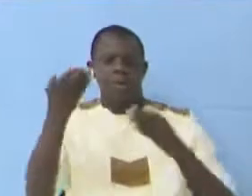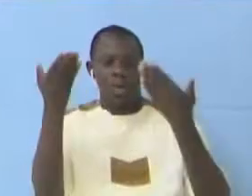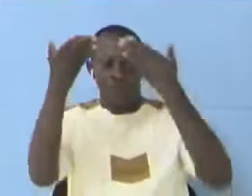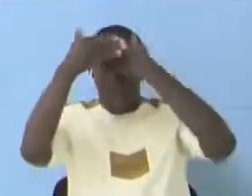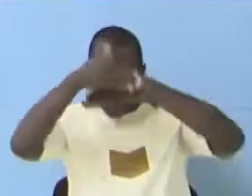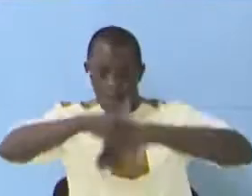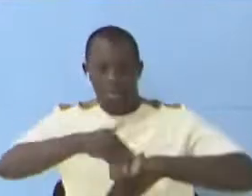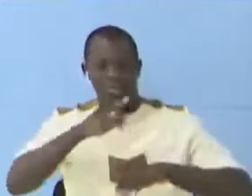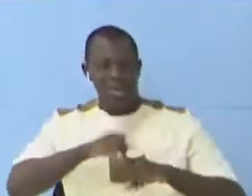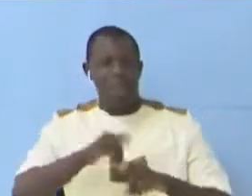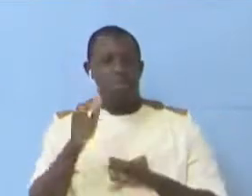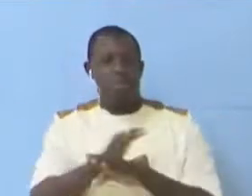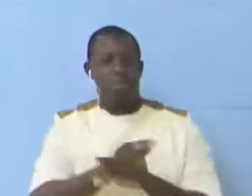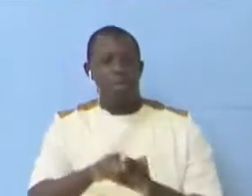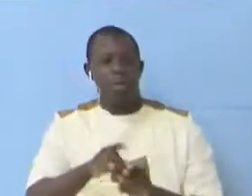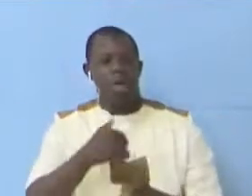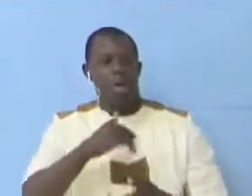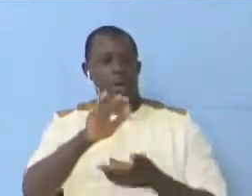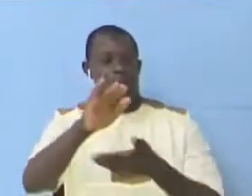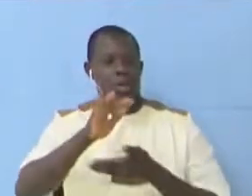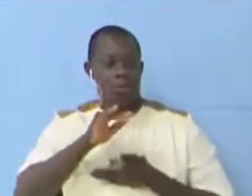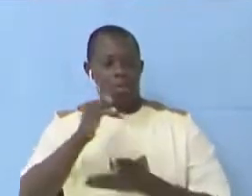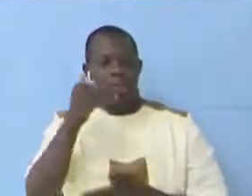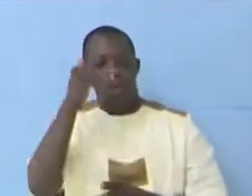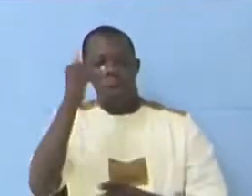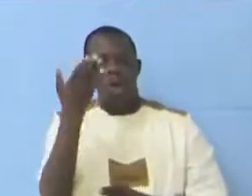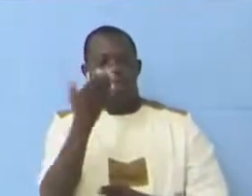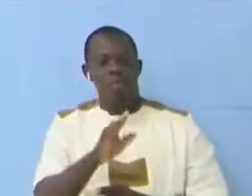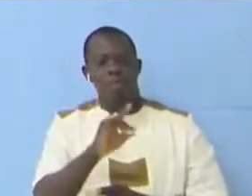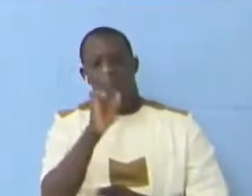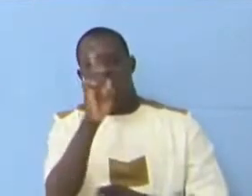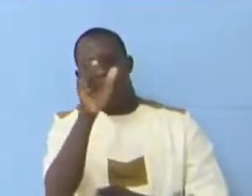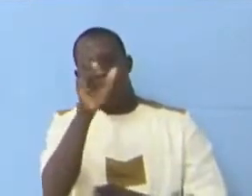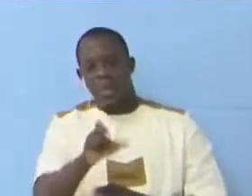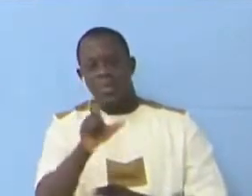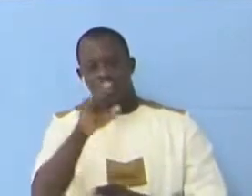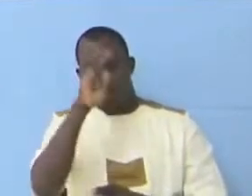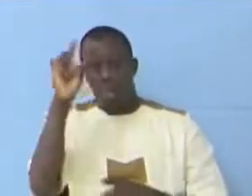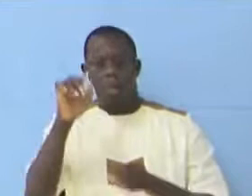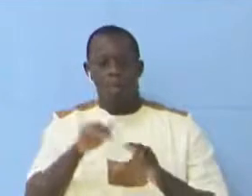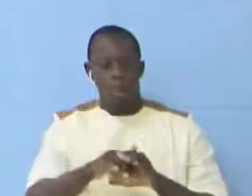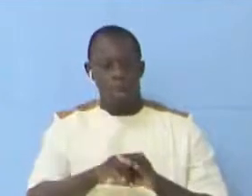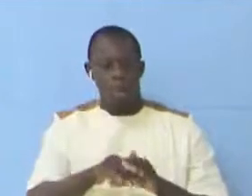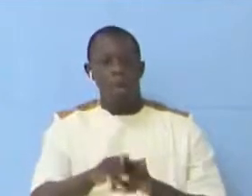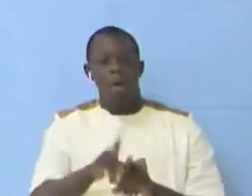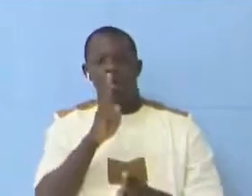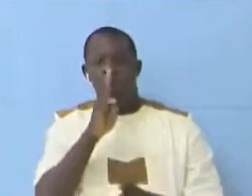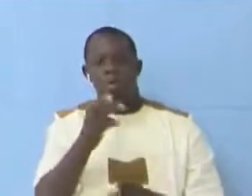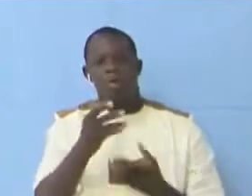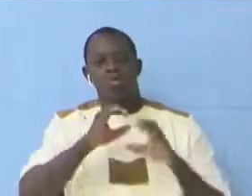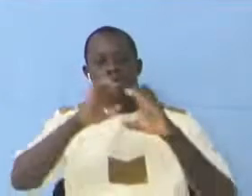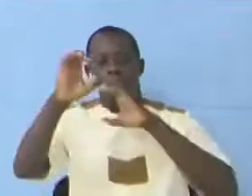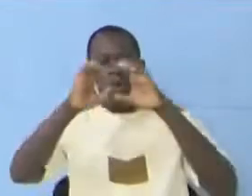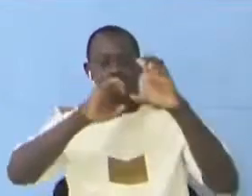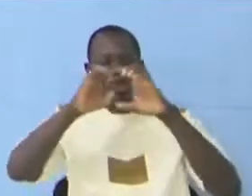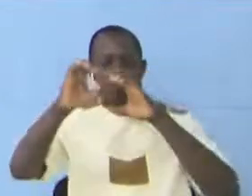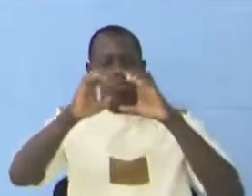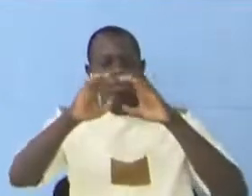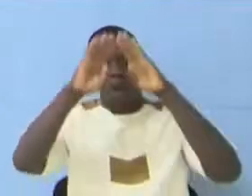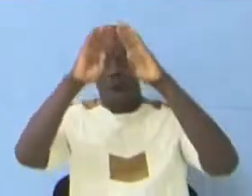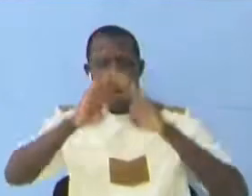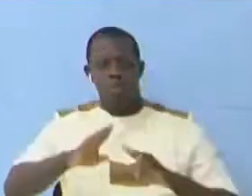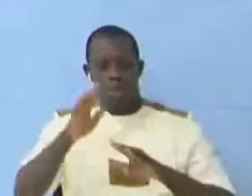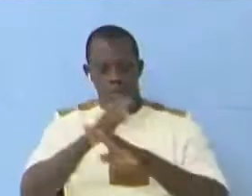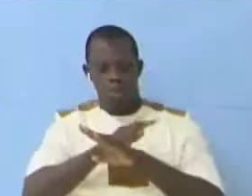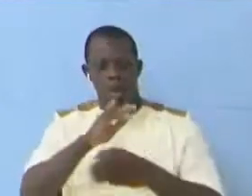njëlbeeni waxtu yi ci guddi gi. I received a call from one of the operatives at the communications room. ci